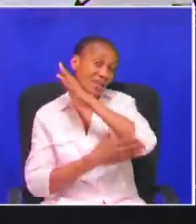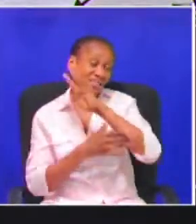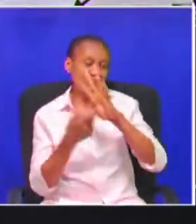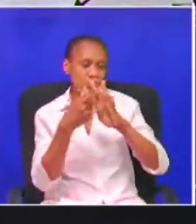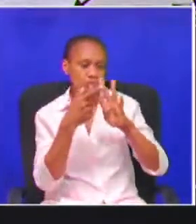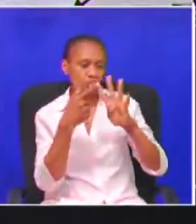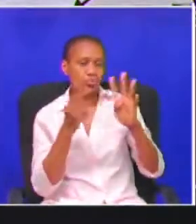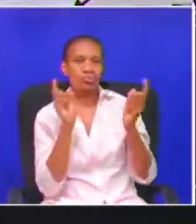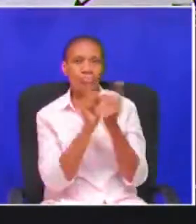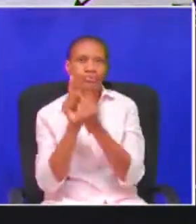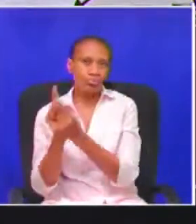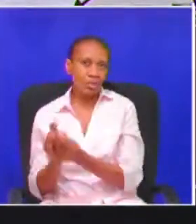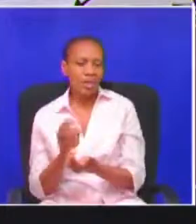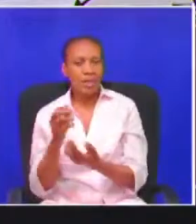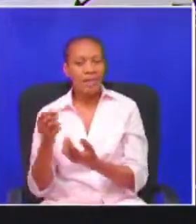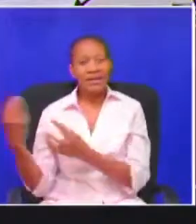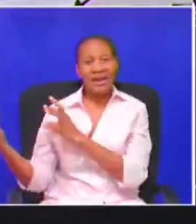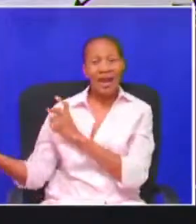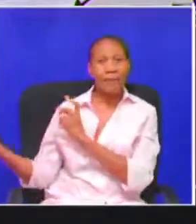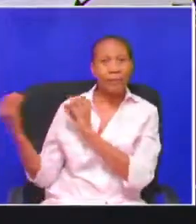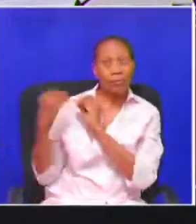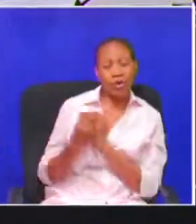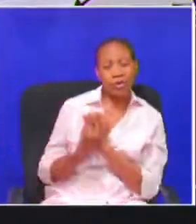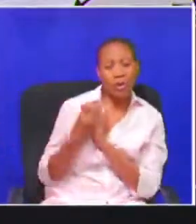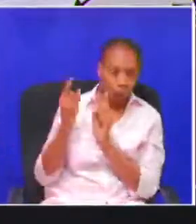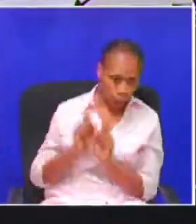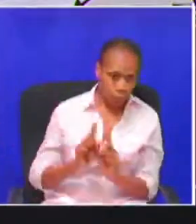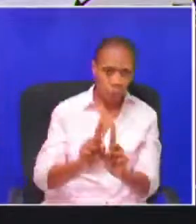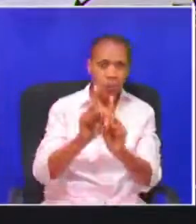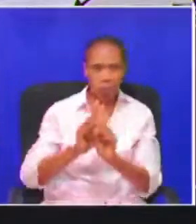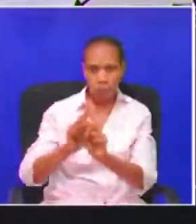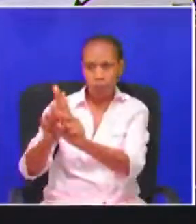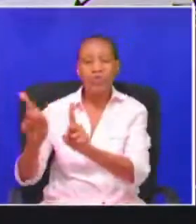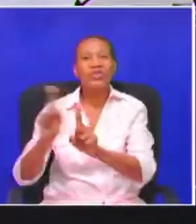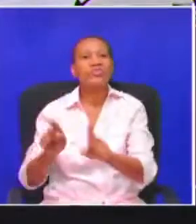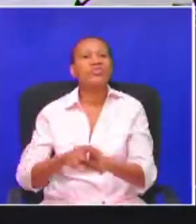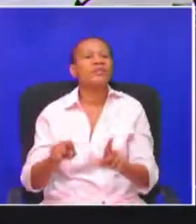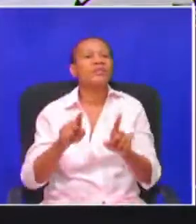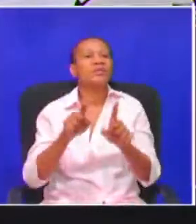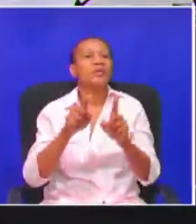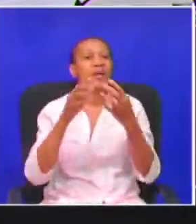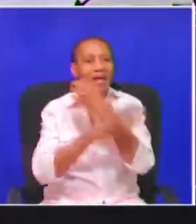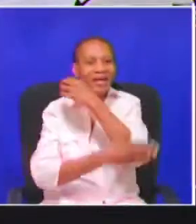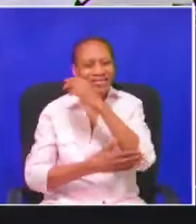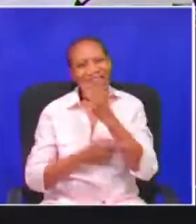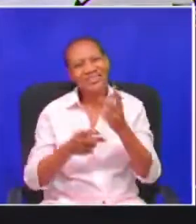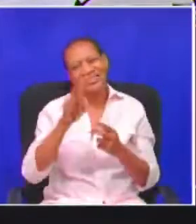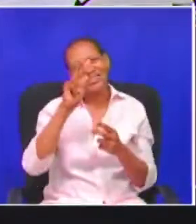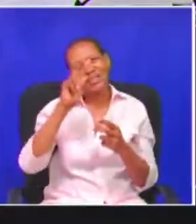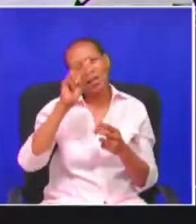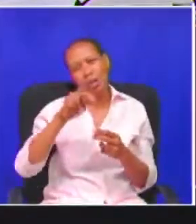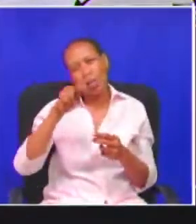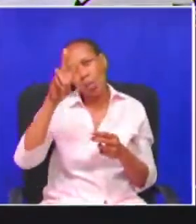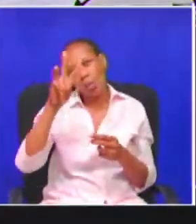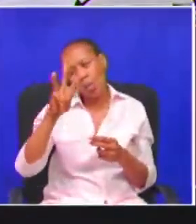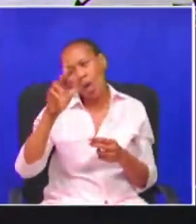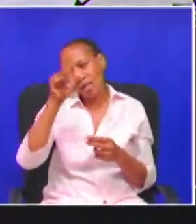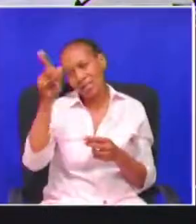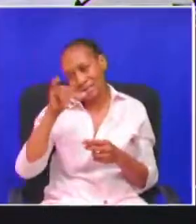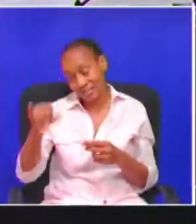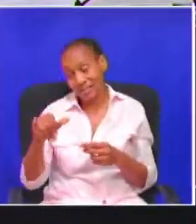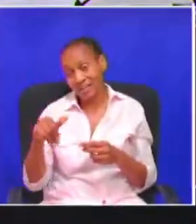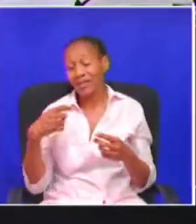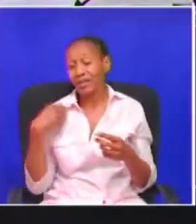ministers came along, and some we traveled together on the Inkwazi, the plane that the